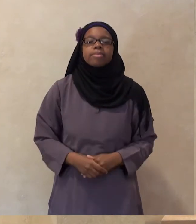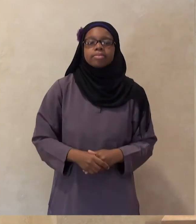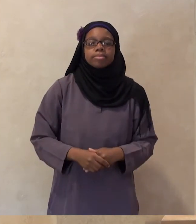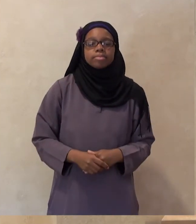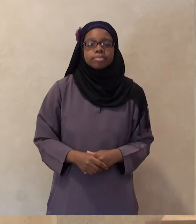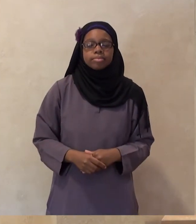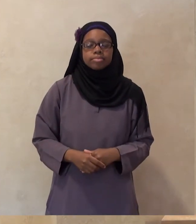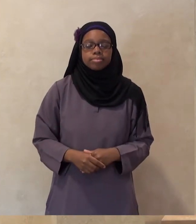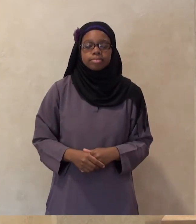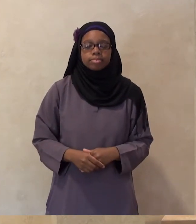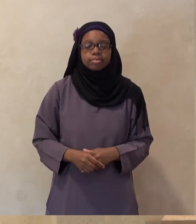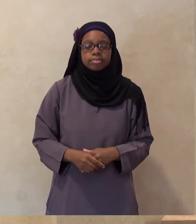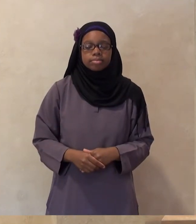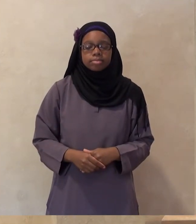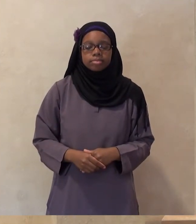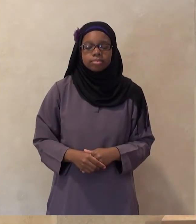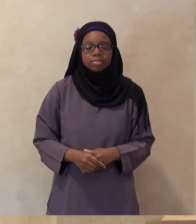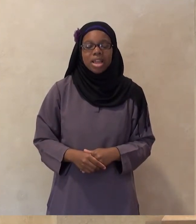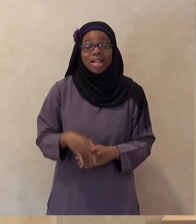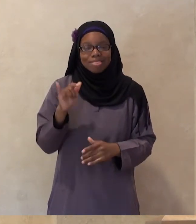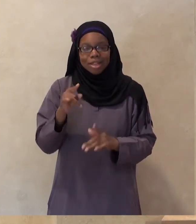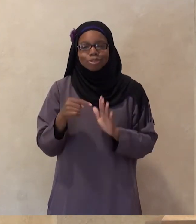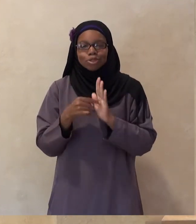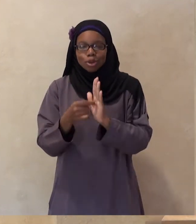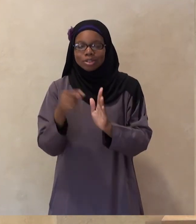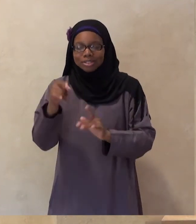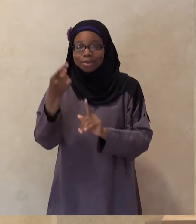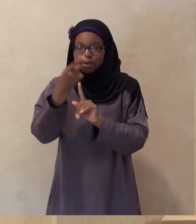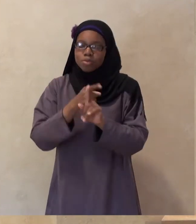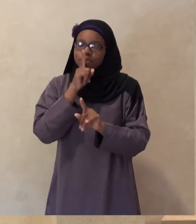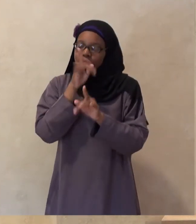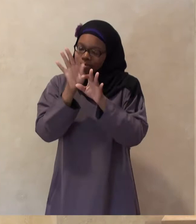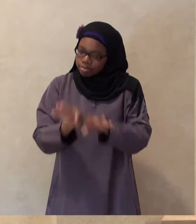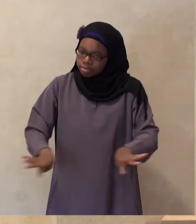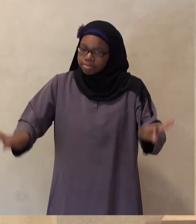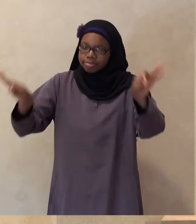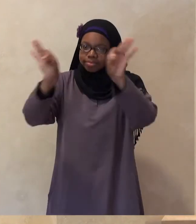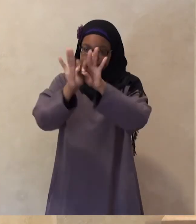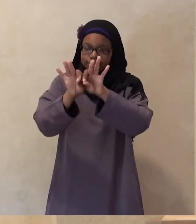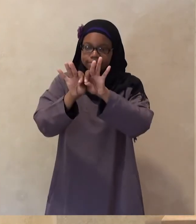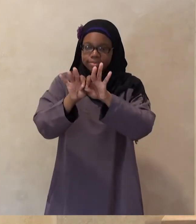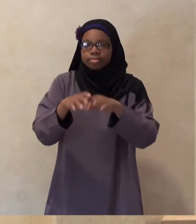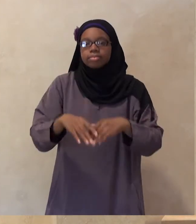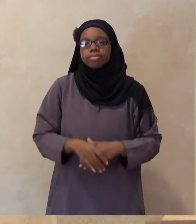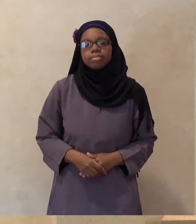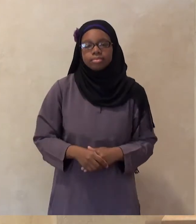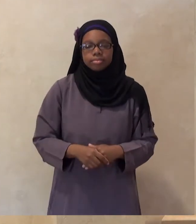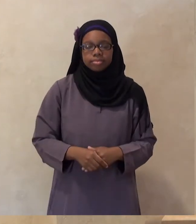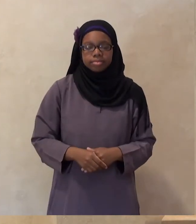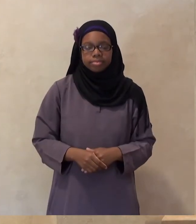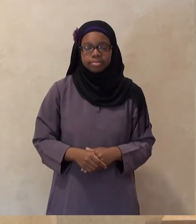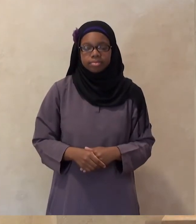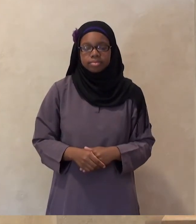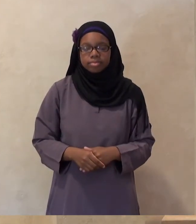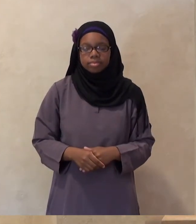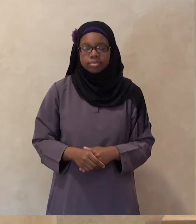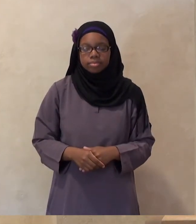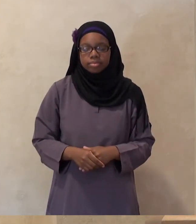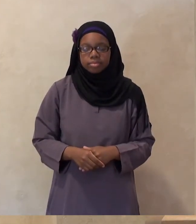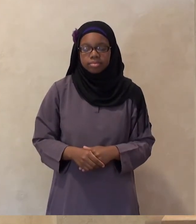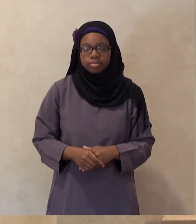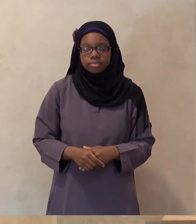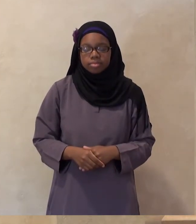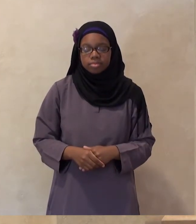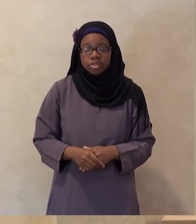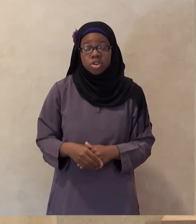It alone shows the importance of this month. There is a hadith, and this hadith is recorded by